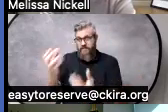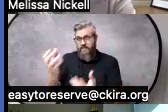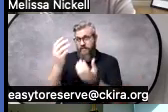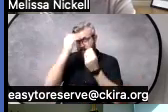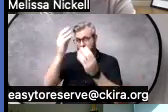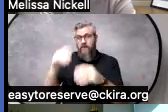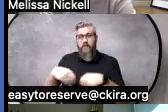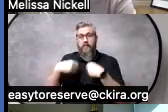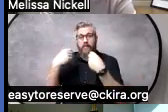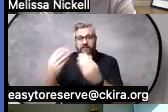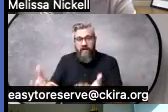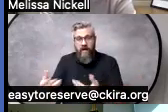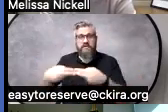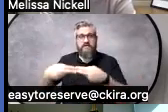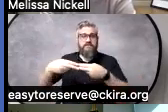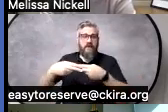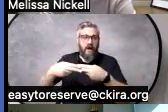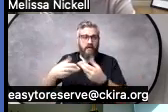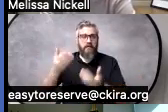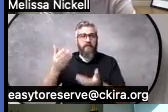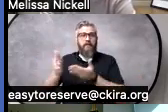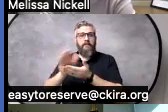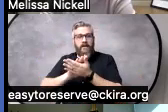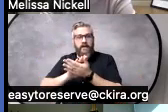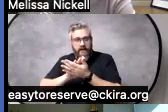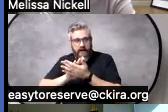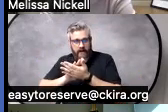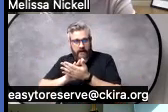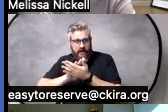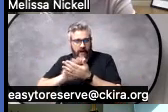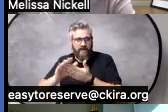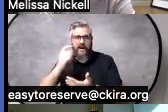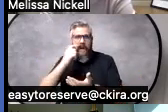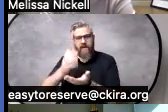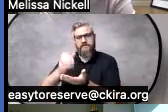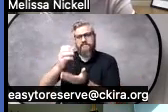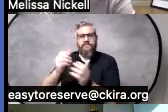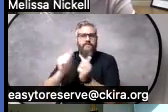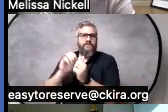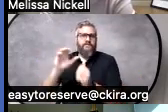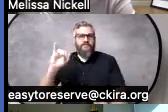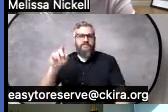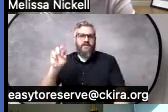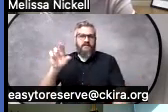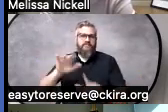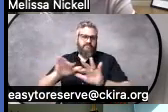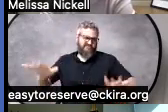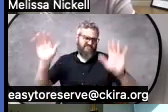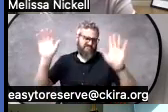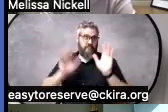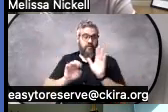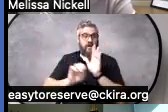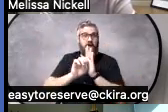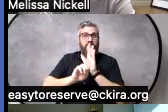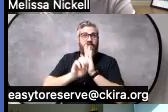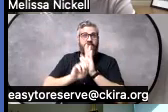the sides, maybe like a nice glass of sparkling cider and things of that sort. So craft your elevator pitch